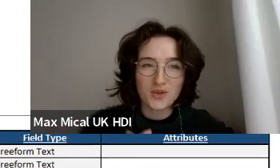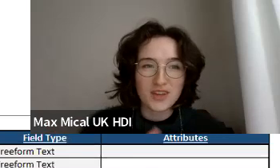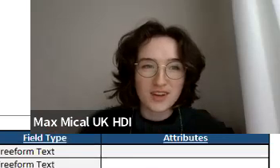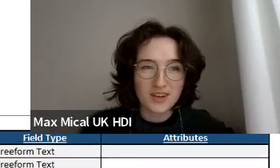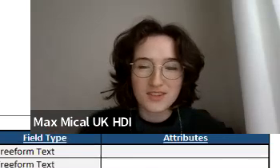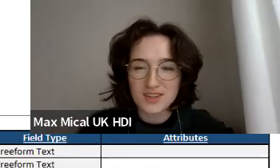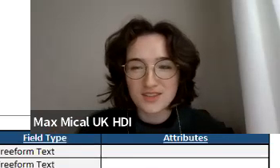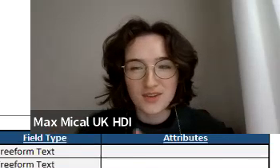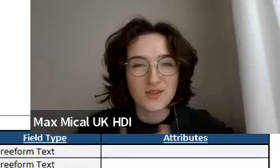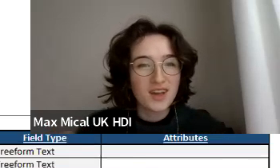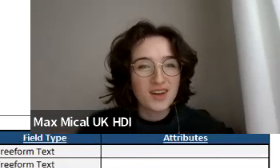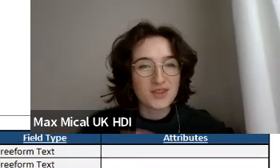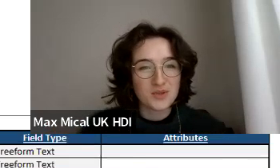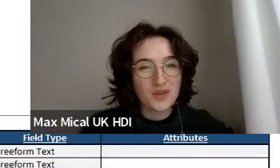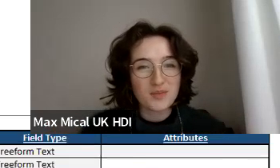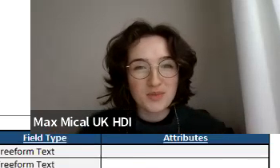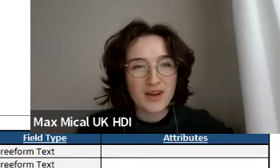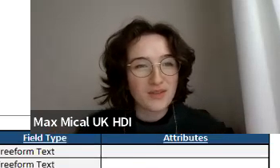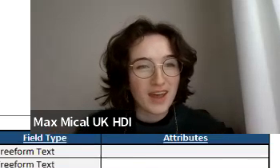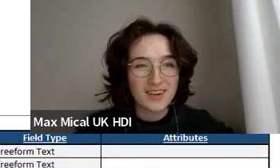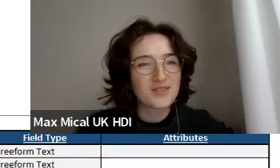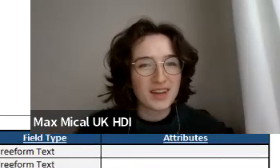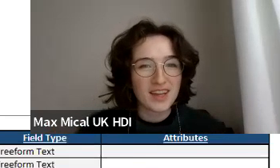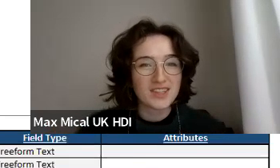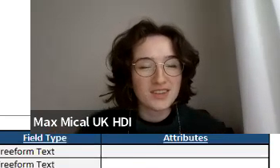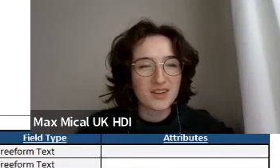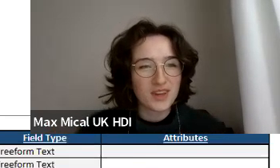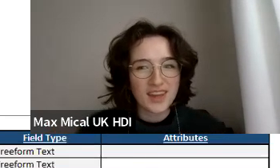become your own data analyst, so which we're incredibly proud at